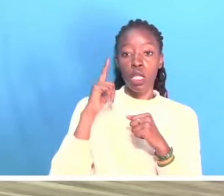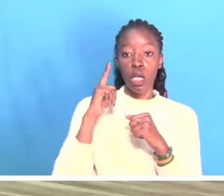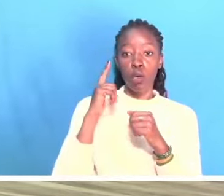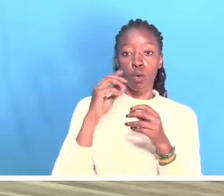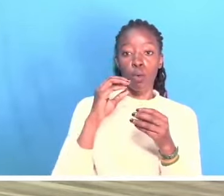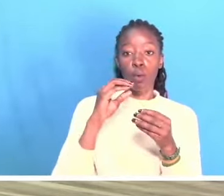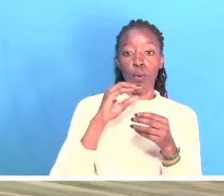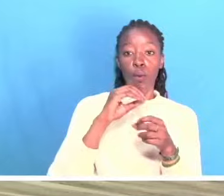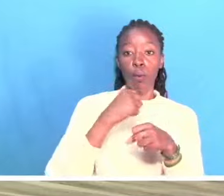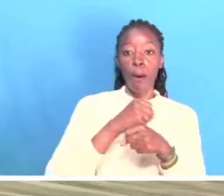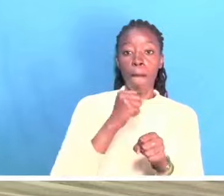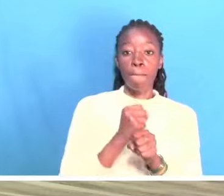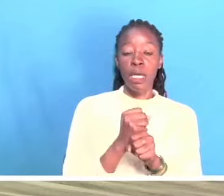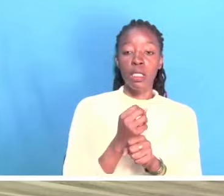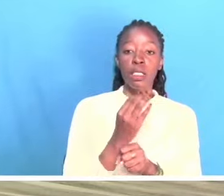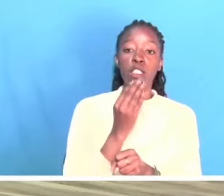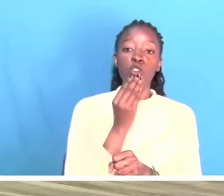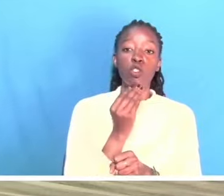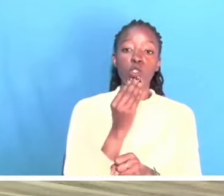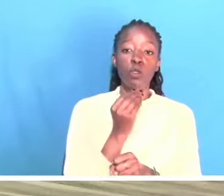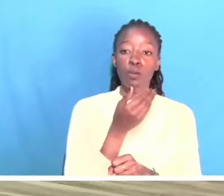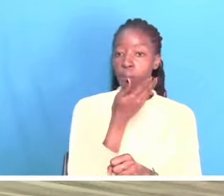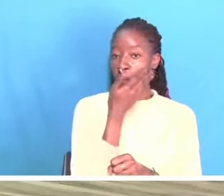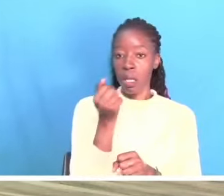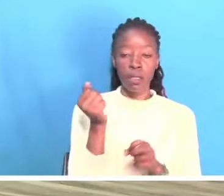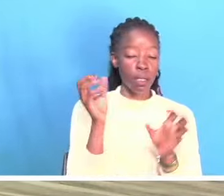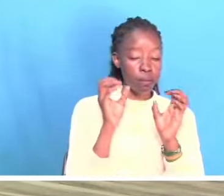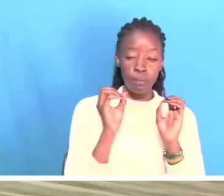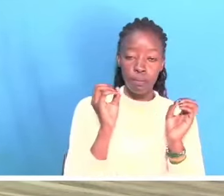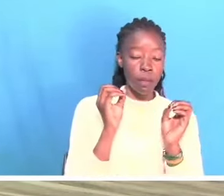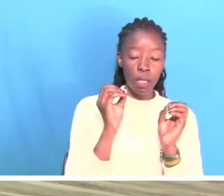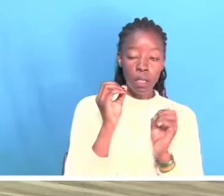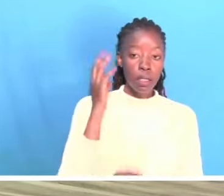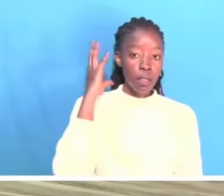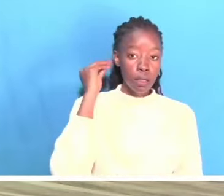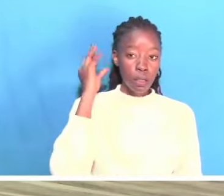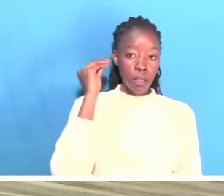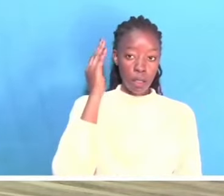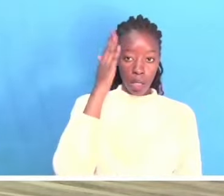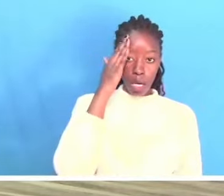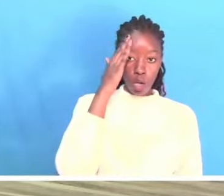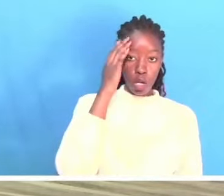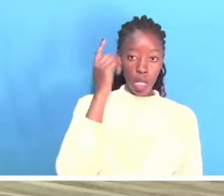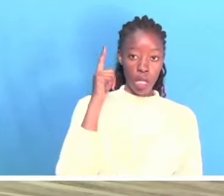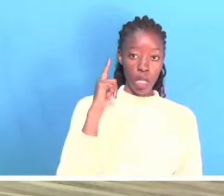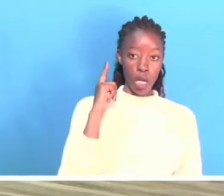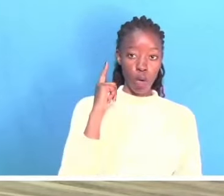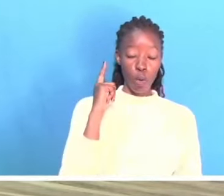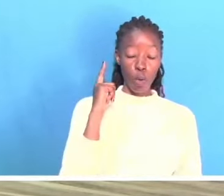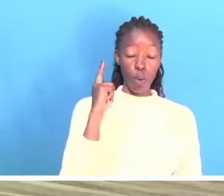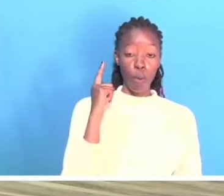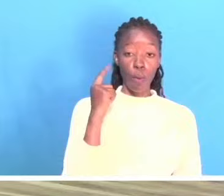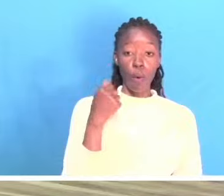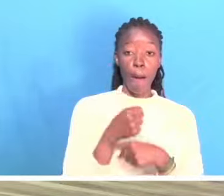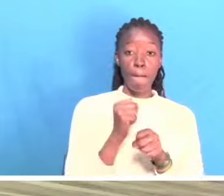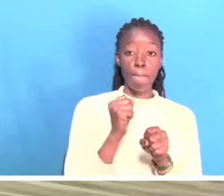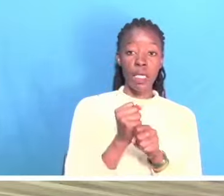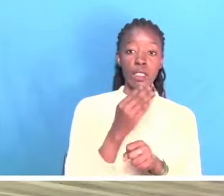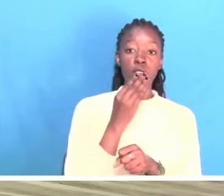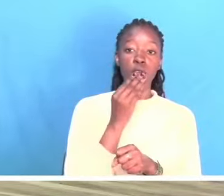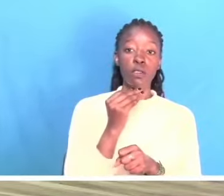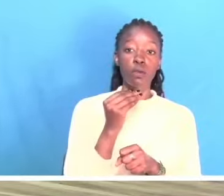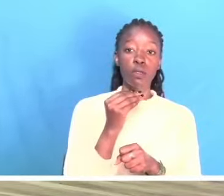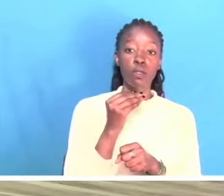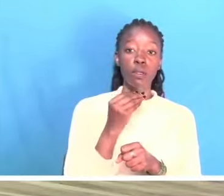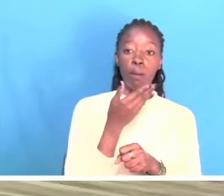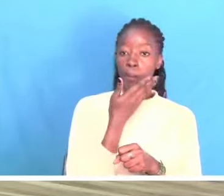better. Having, hearing, and knowing the law does not make the Jew better unless he keeps the